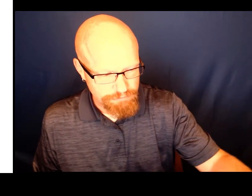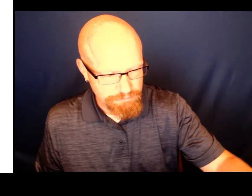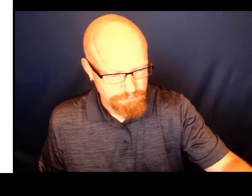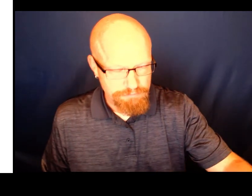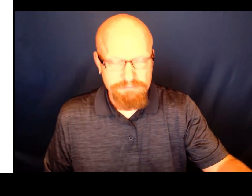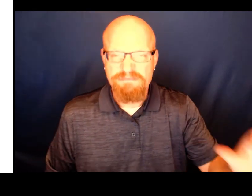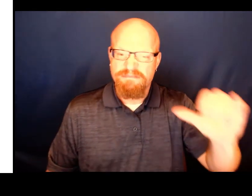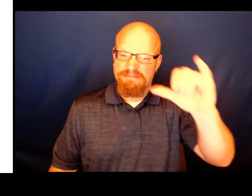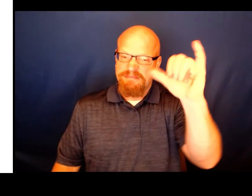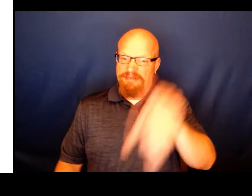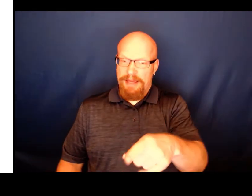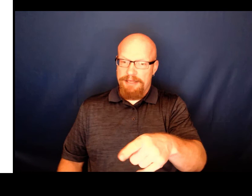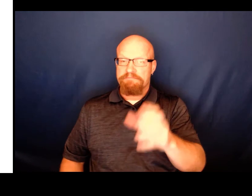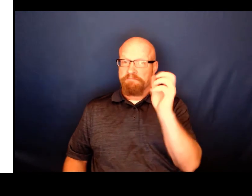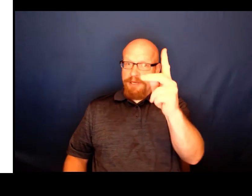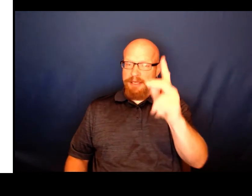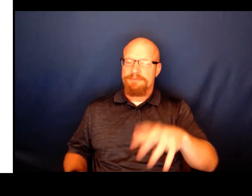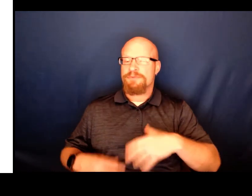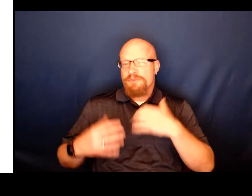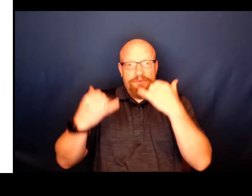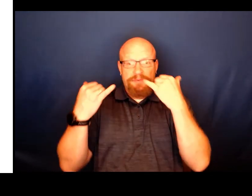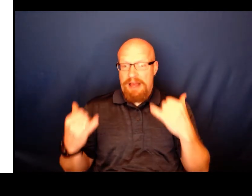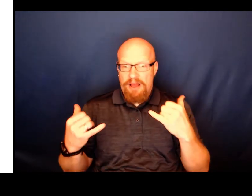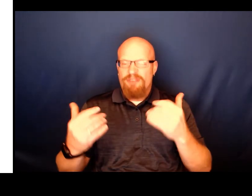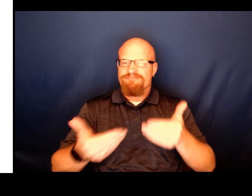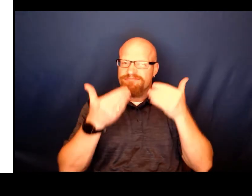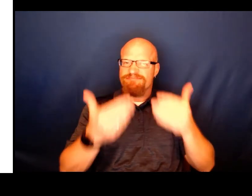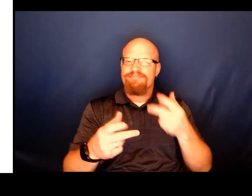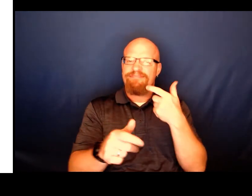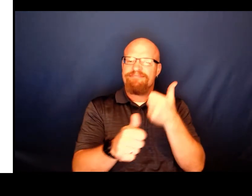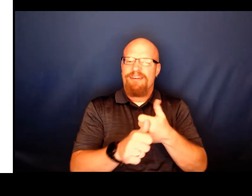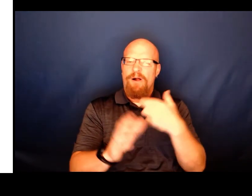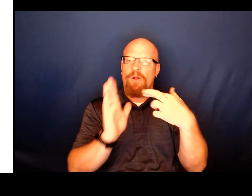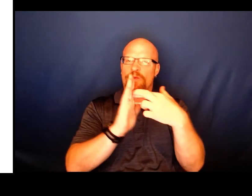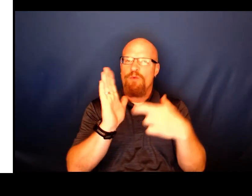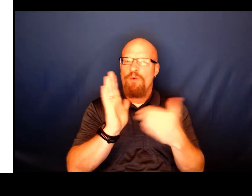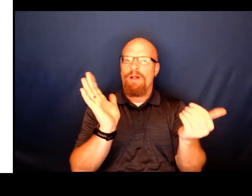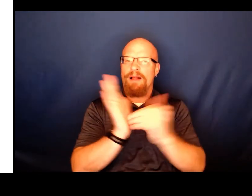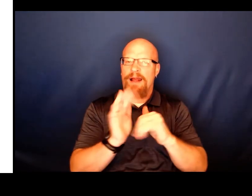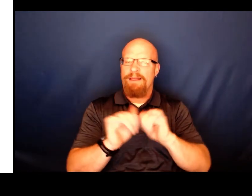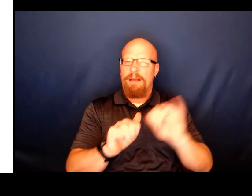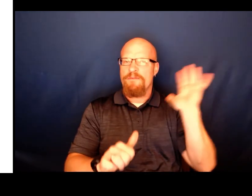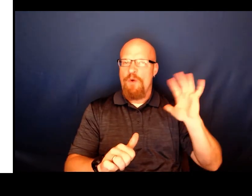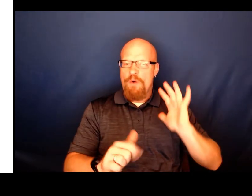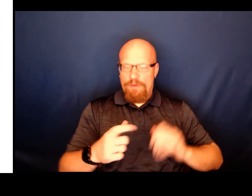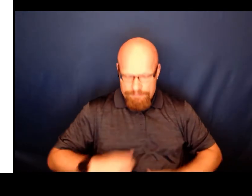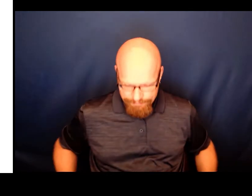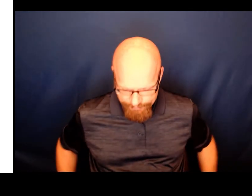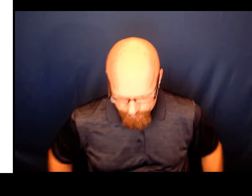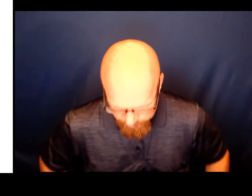All right. Now we've converted all to scientific notation. Now we're going to follow the rules like before.